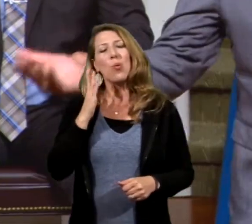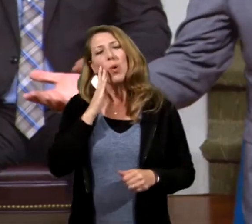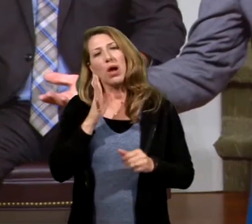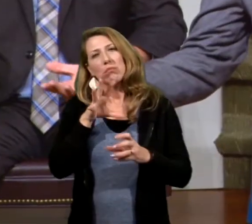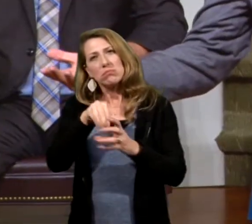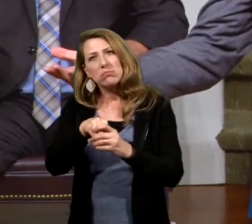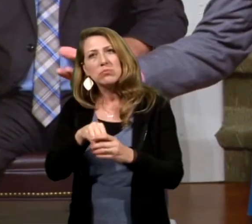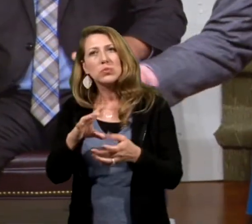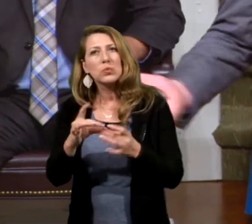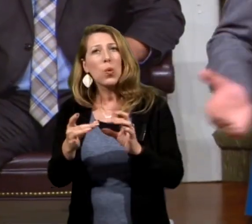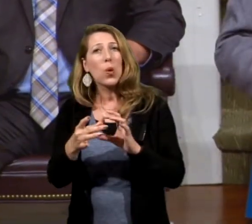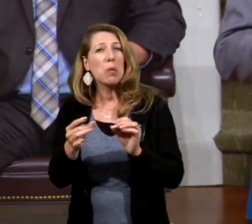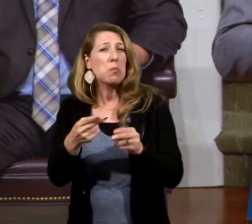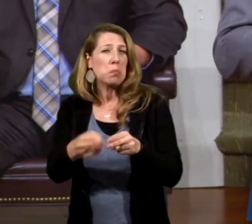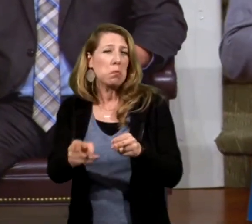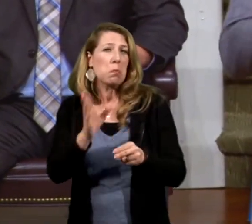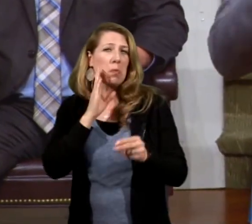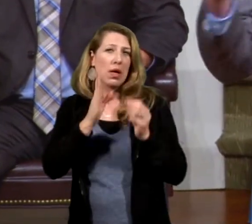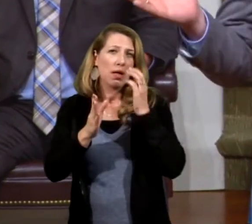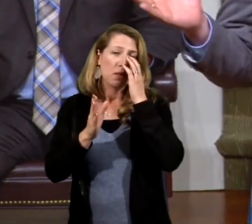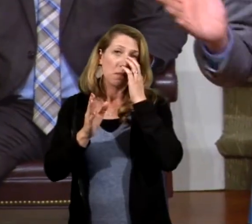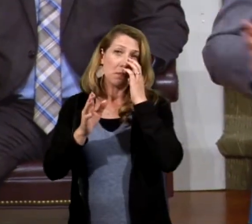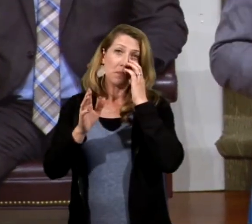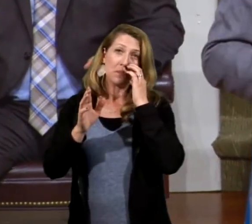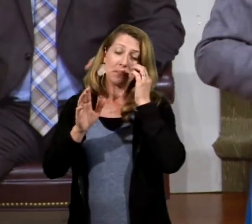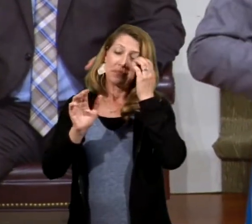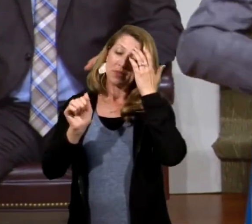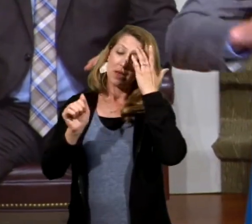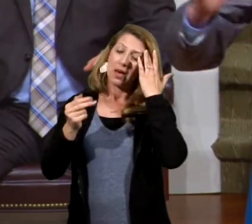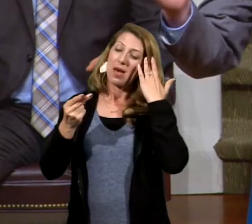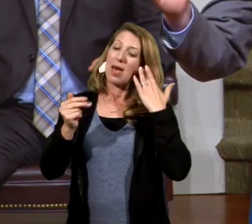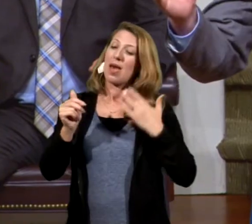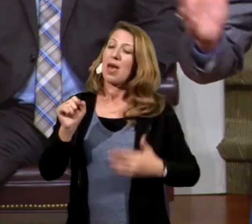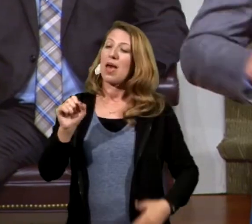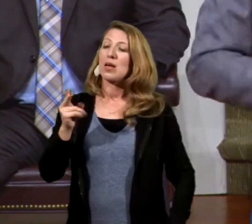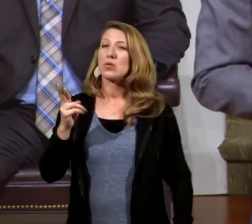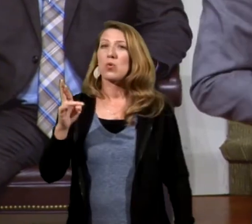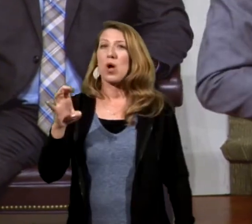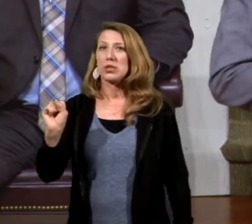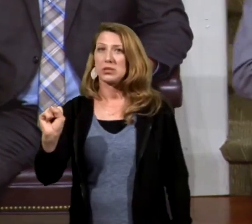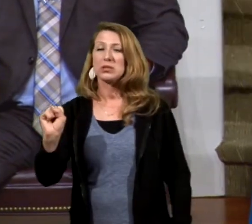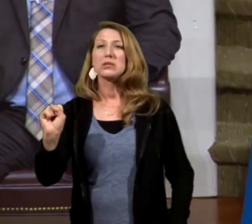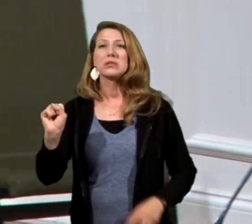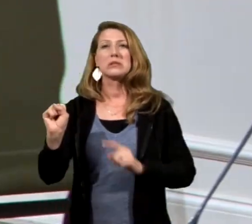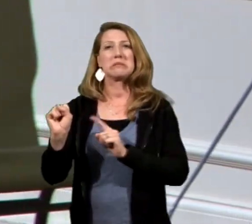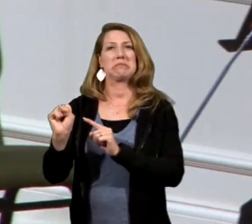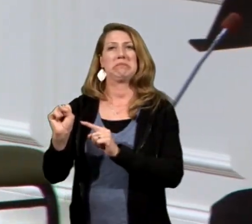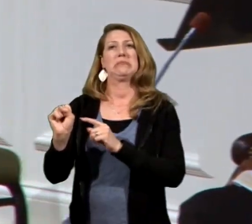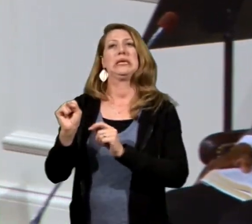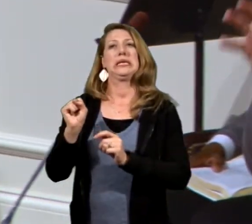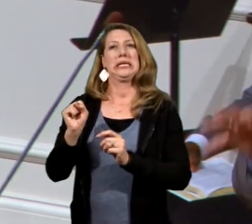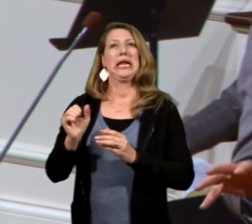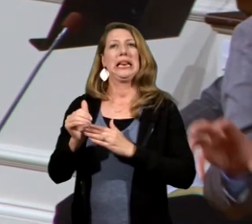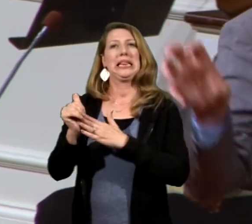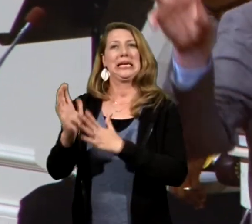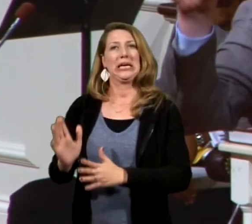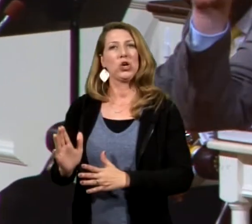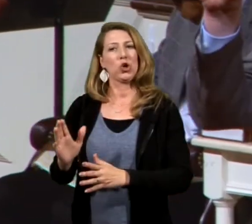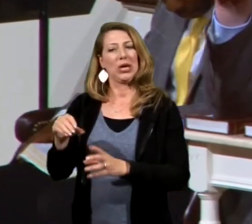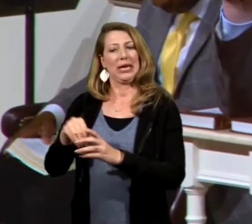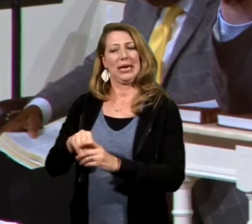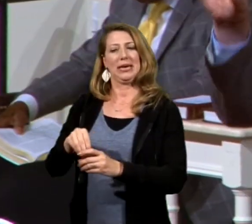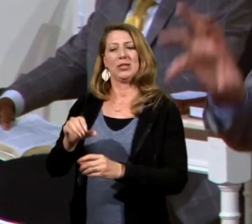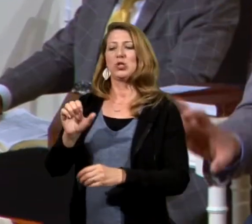just by way of entrance, Ahasuerus, who is one of the leaders of that domain there, and he's in Shushan, the palace, which